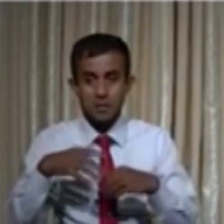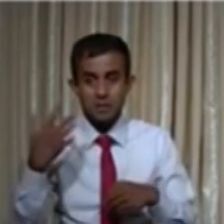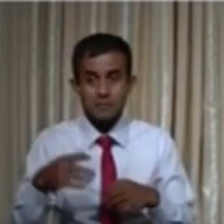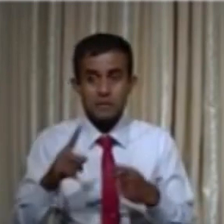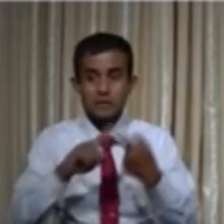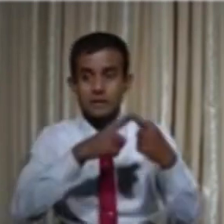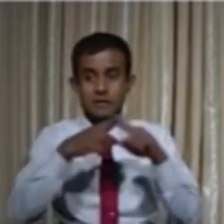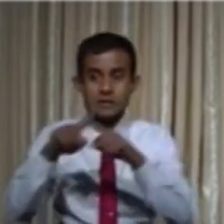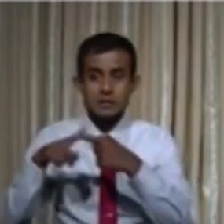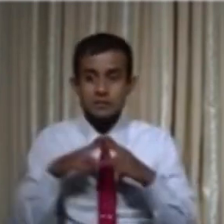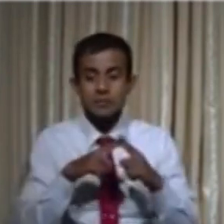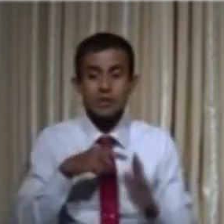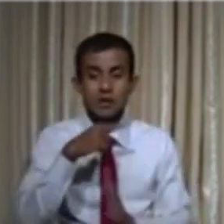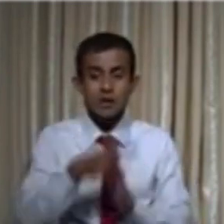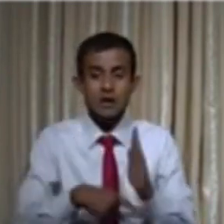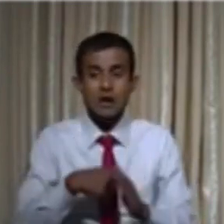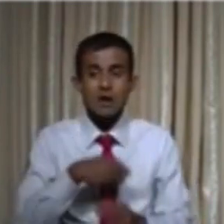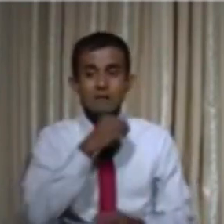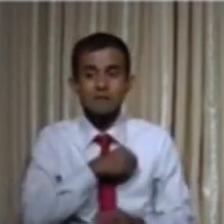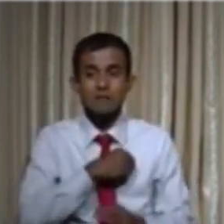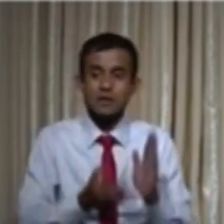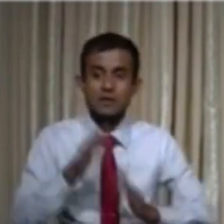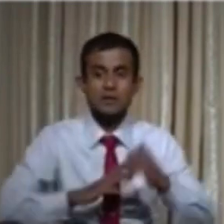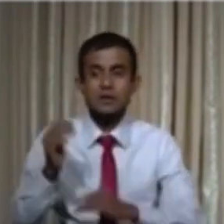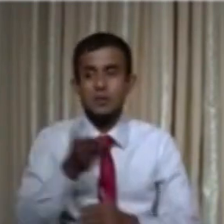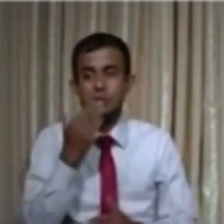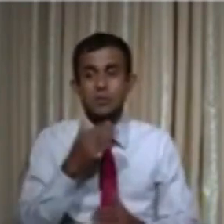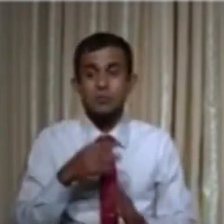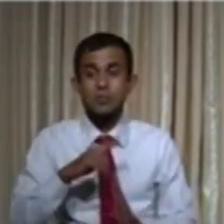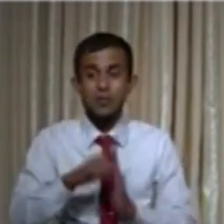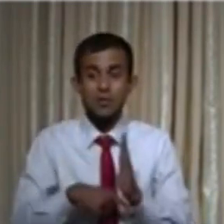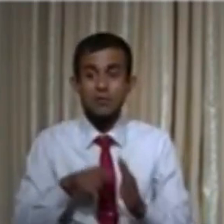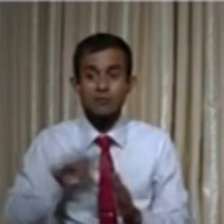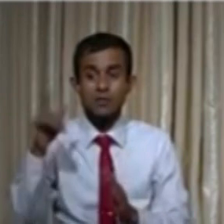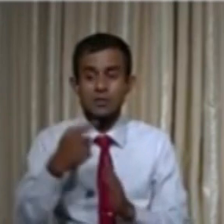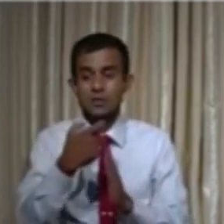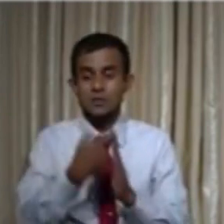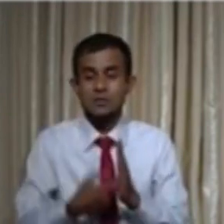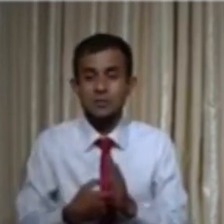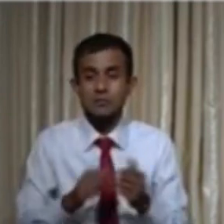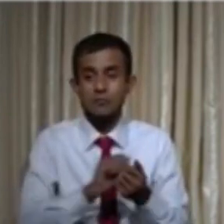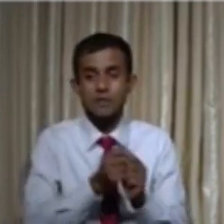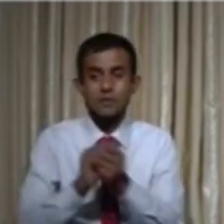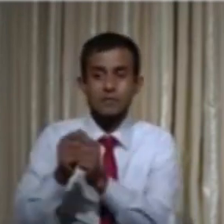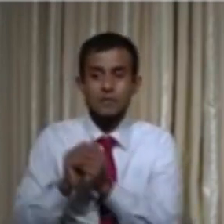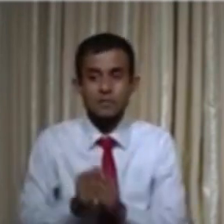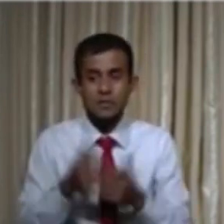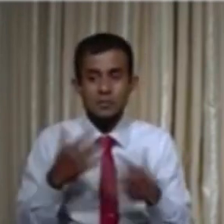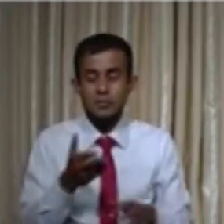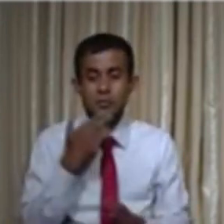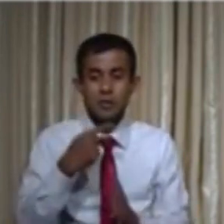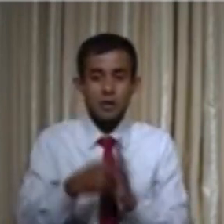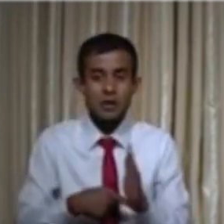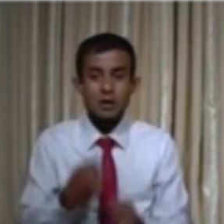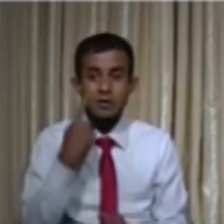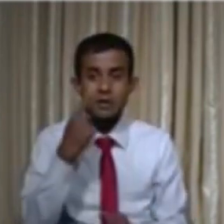is prepared to change its domestic policies about how it sees itself, and if it can in